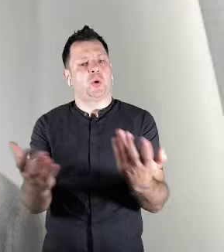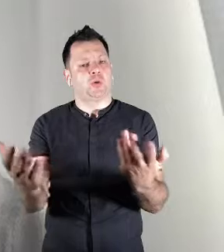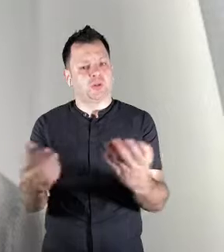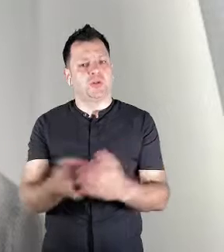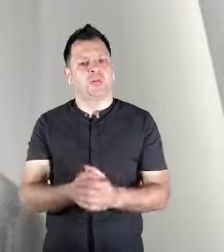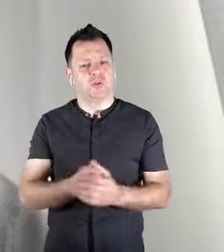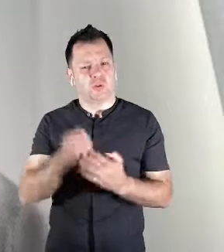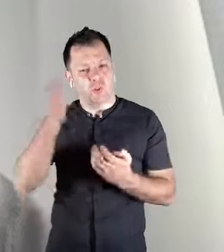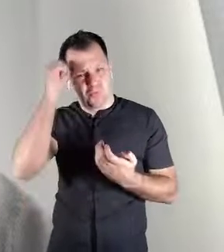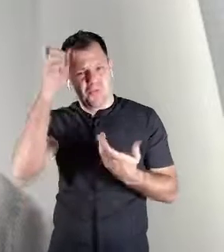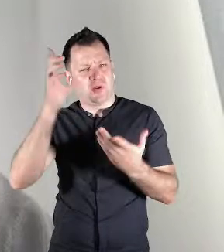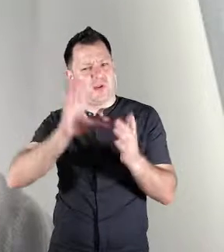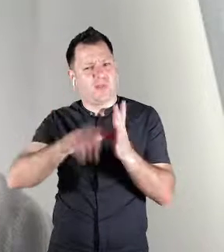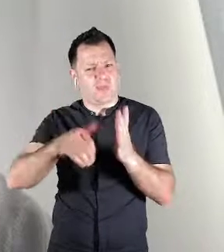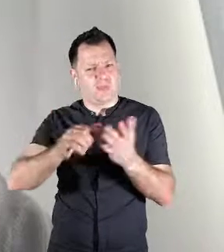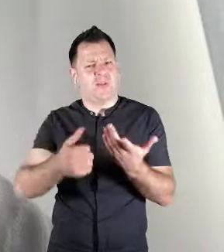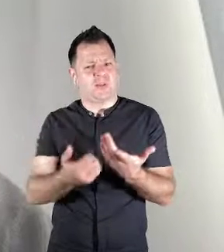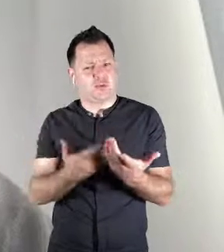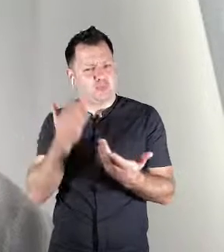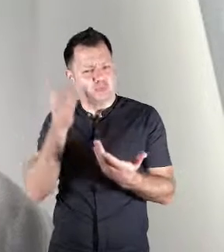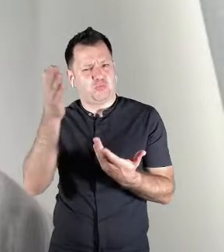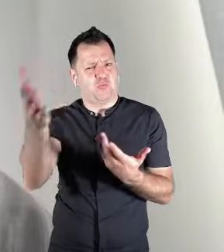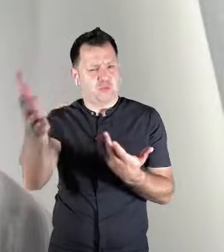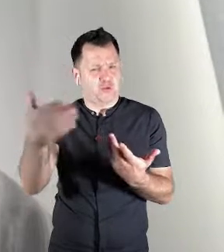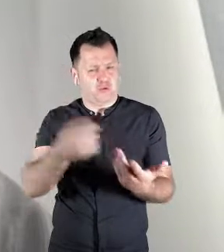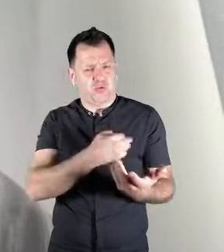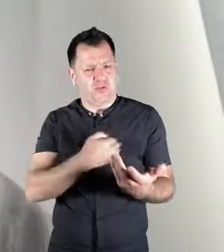dumb cities. A dumb city.